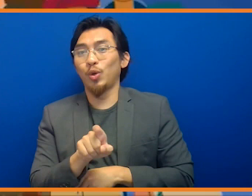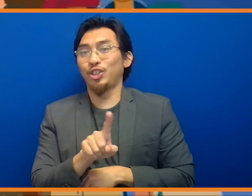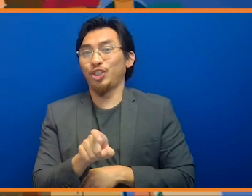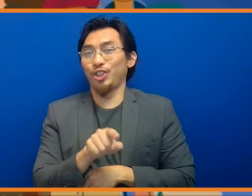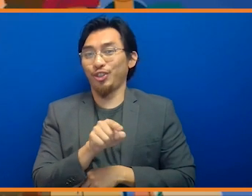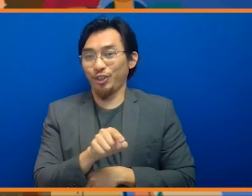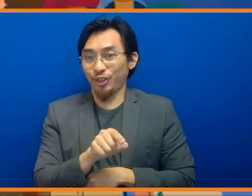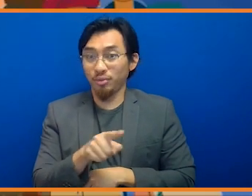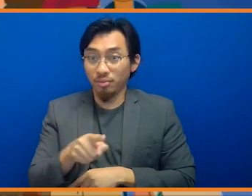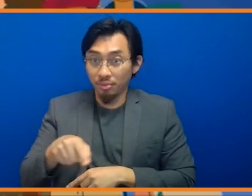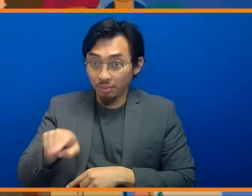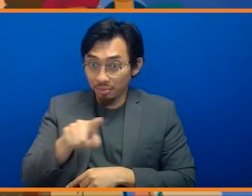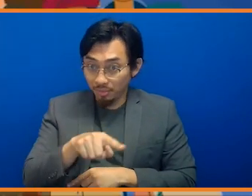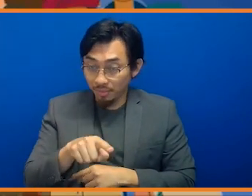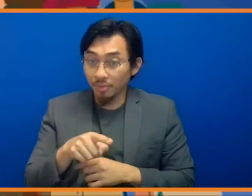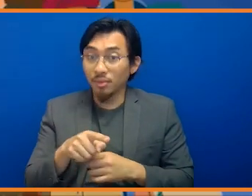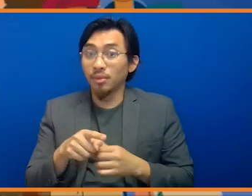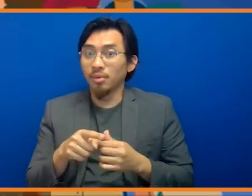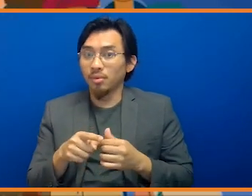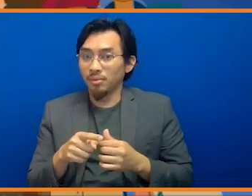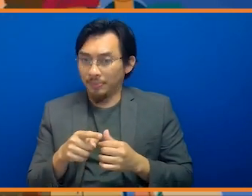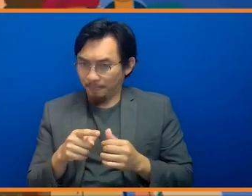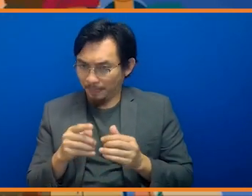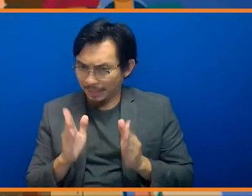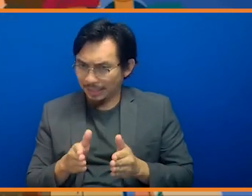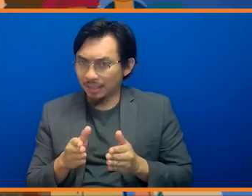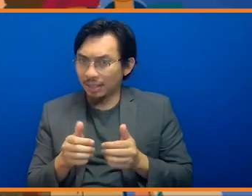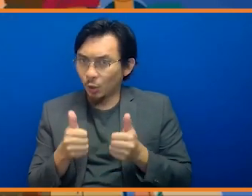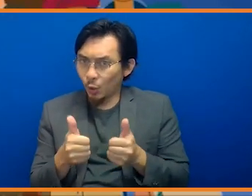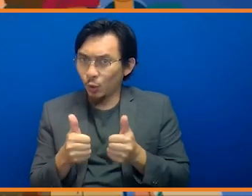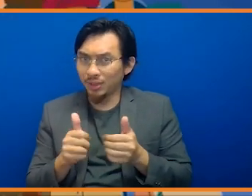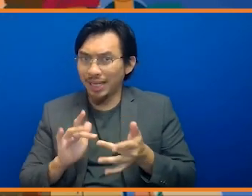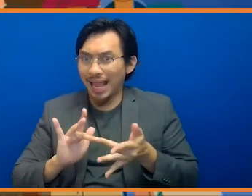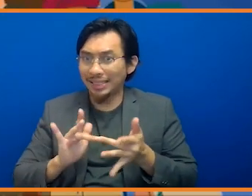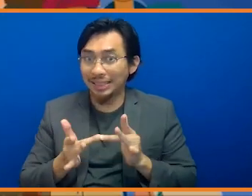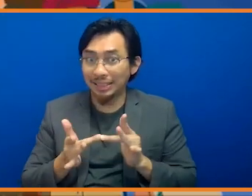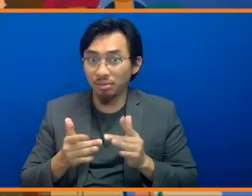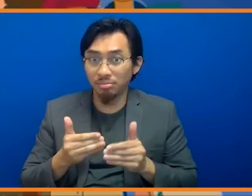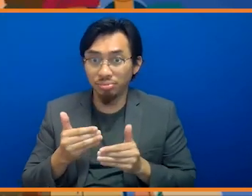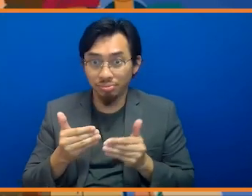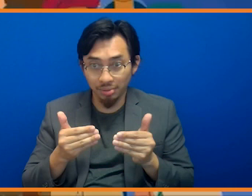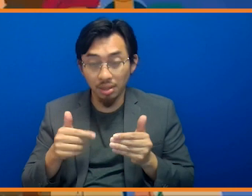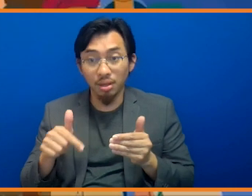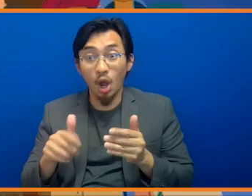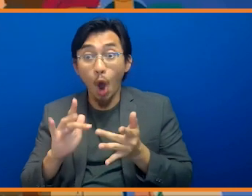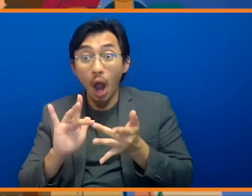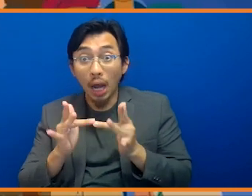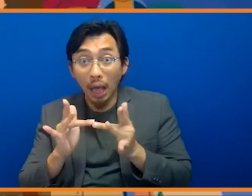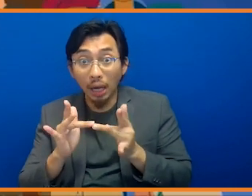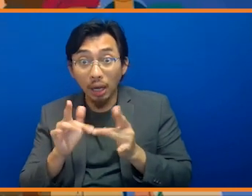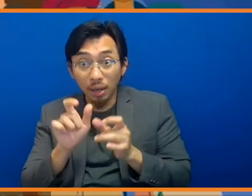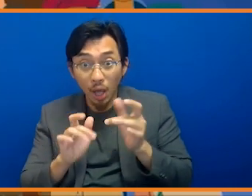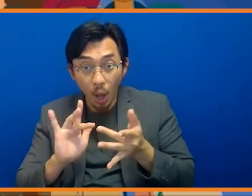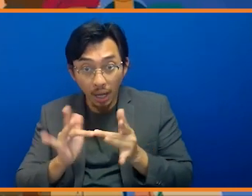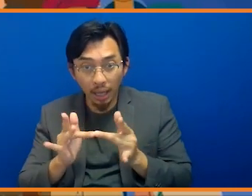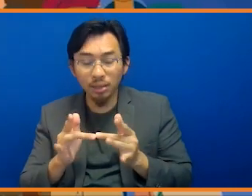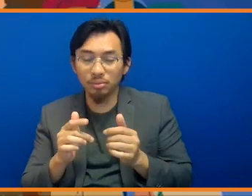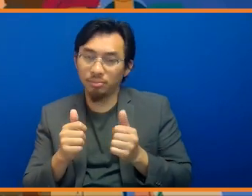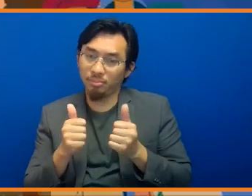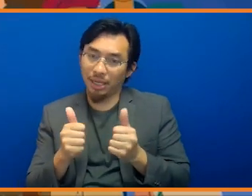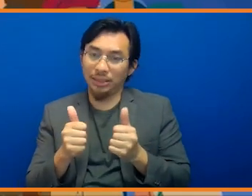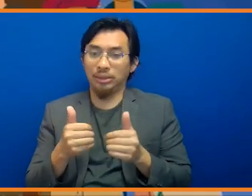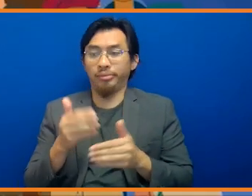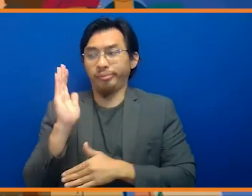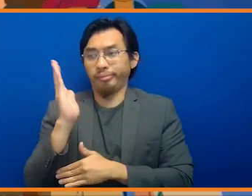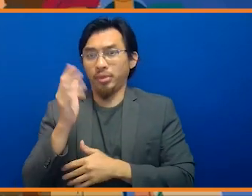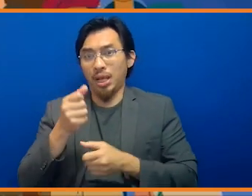And participants must ensure they have a good quality internet, especially this is for the online participants during the